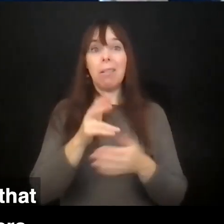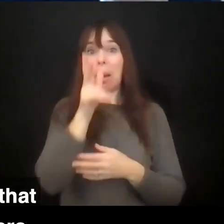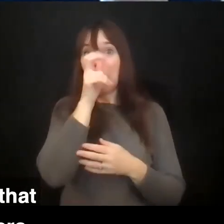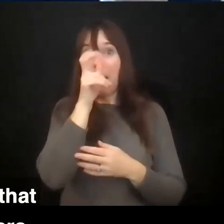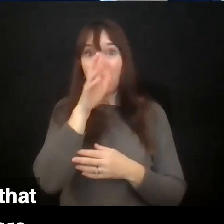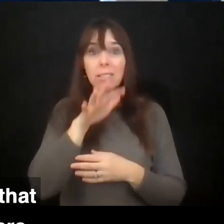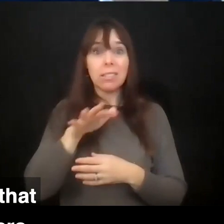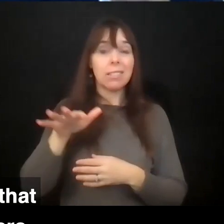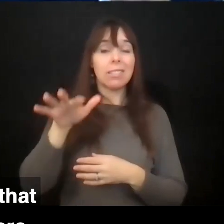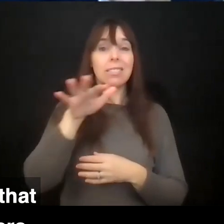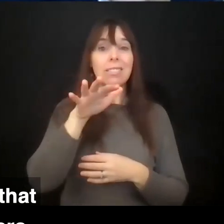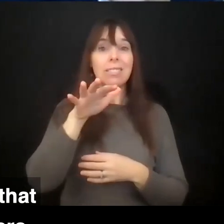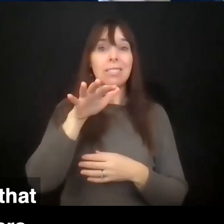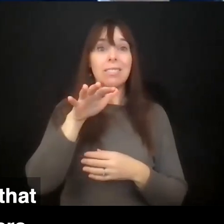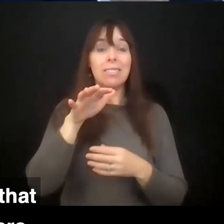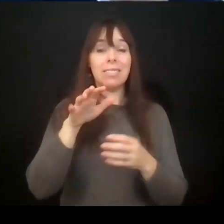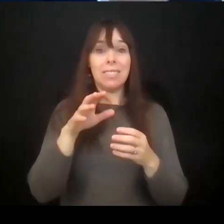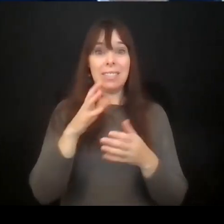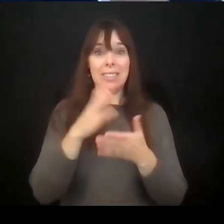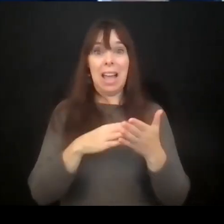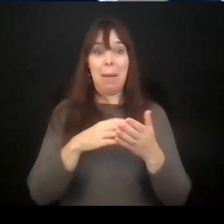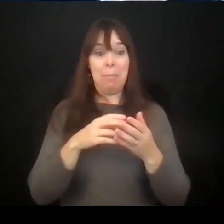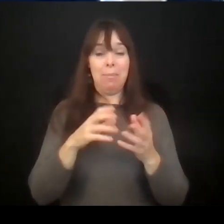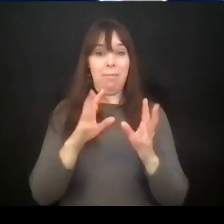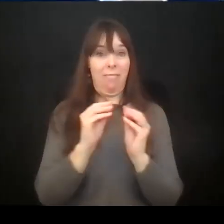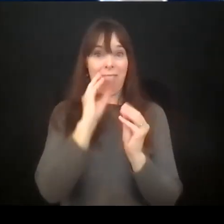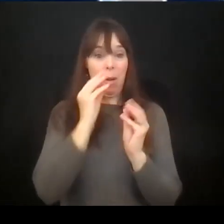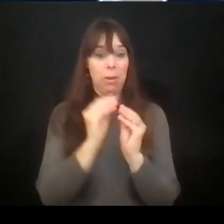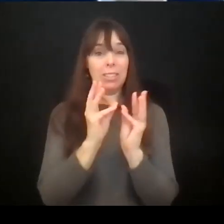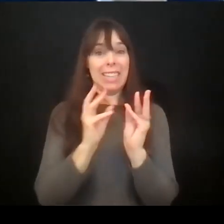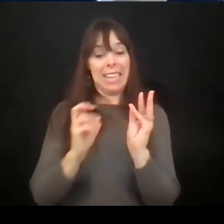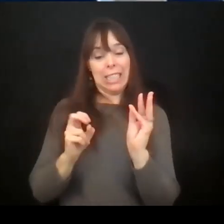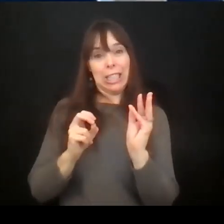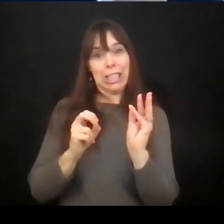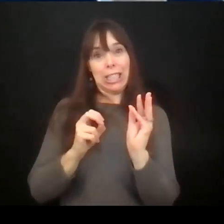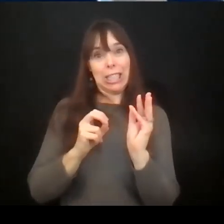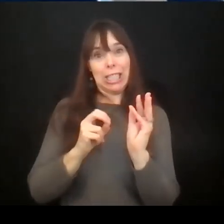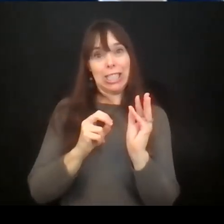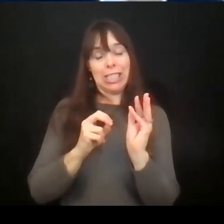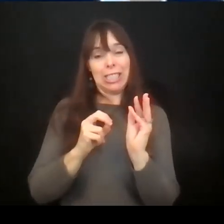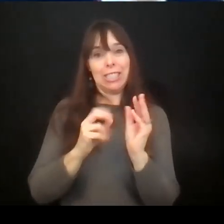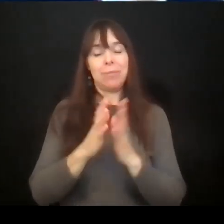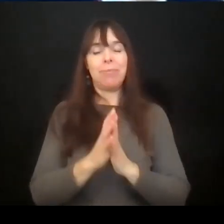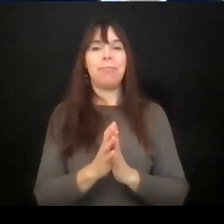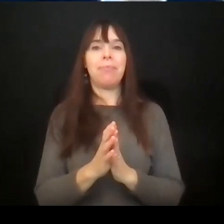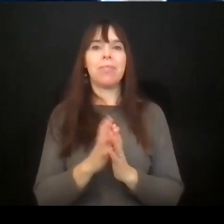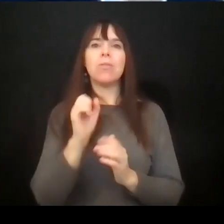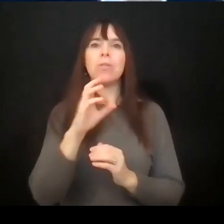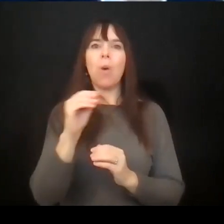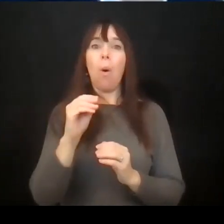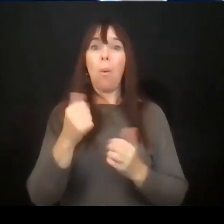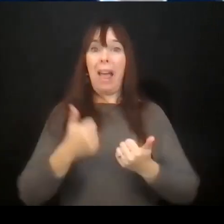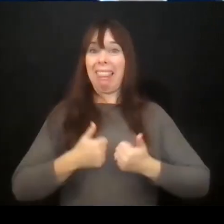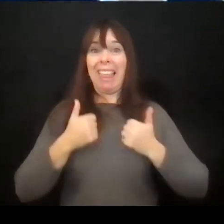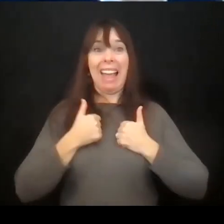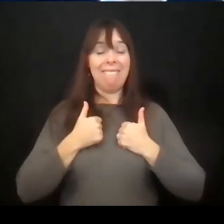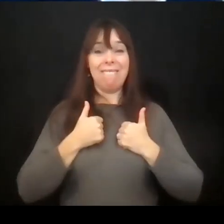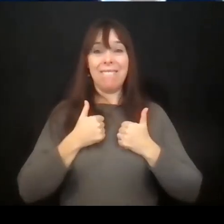that are eating at the flowers. So life is